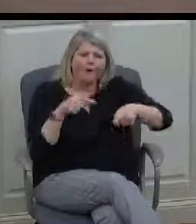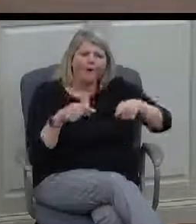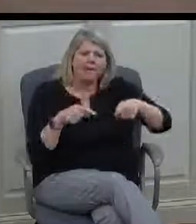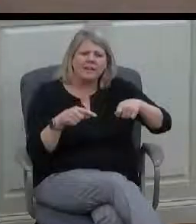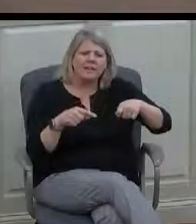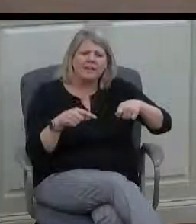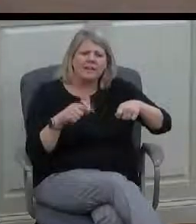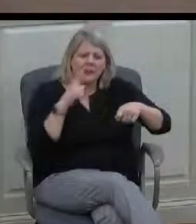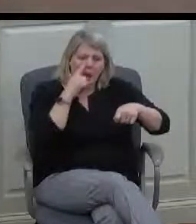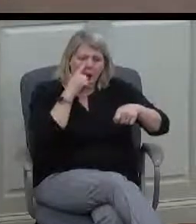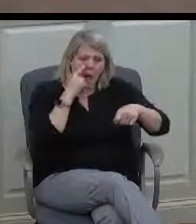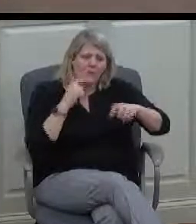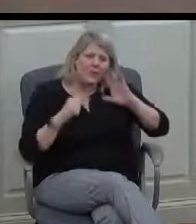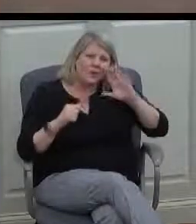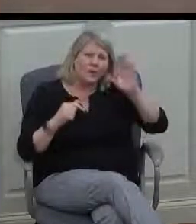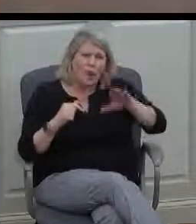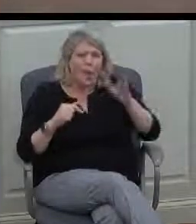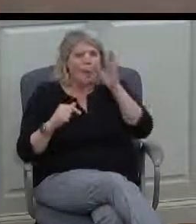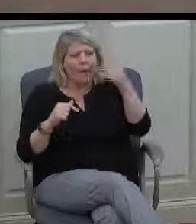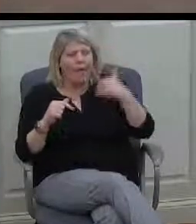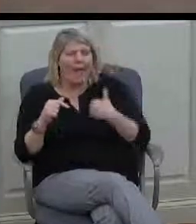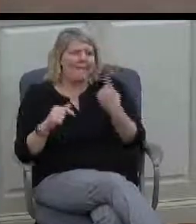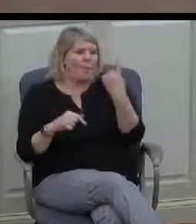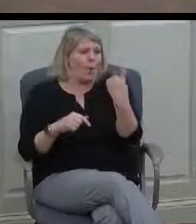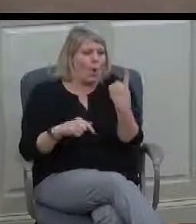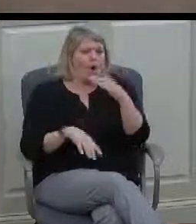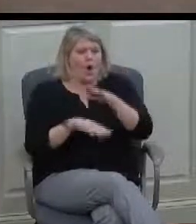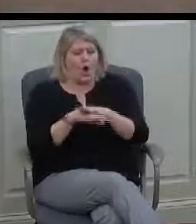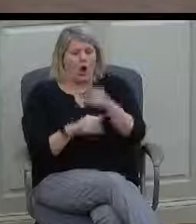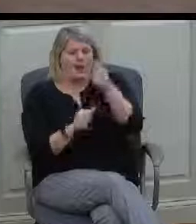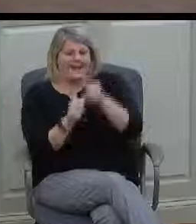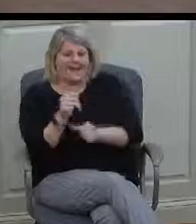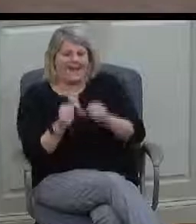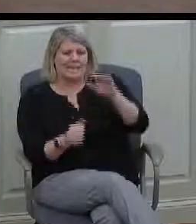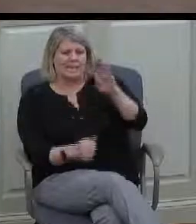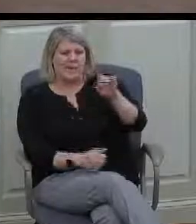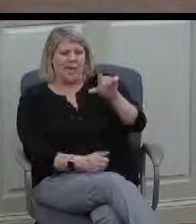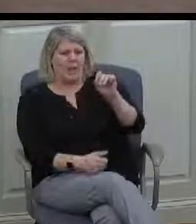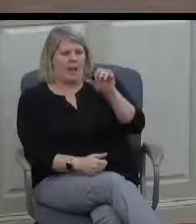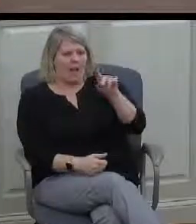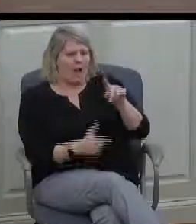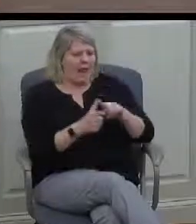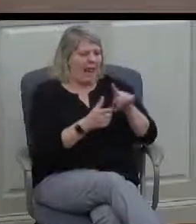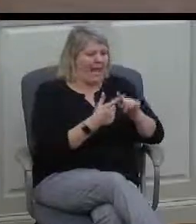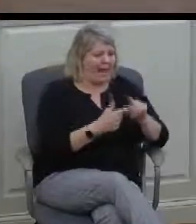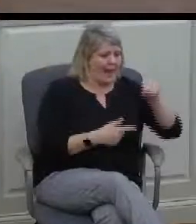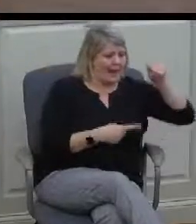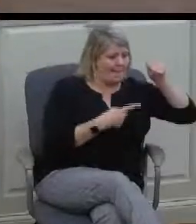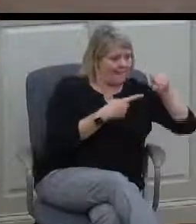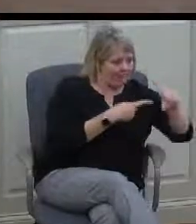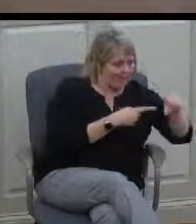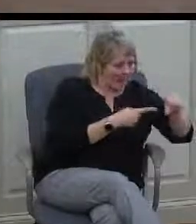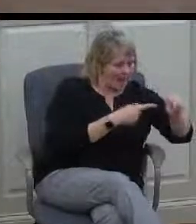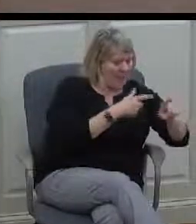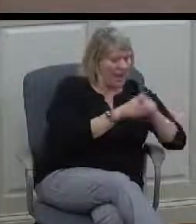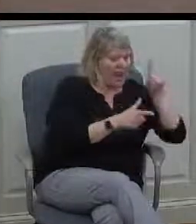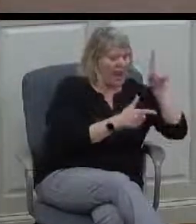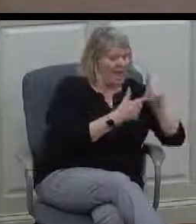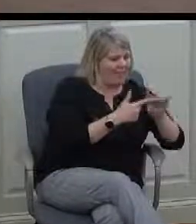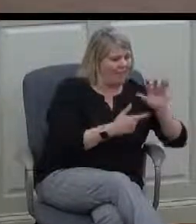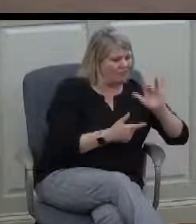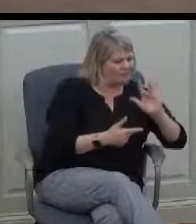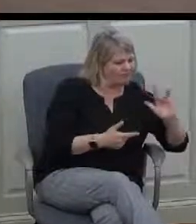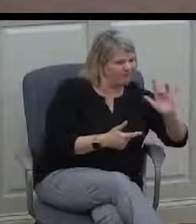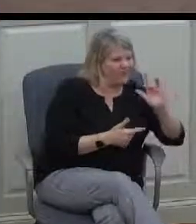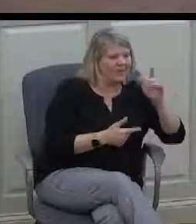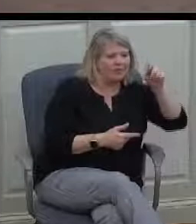maybe one at each end of the block or one in the middle of the block where you park, and then you go and pay with a